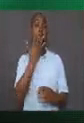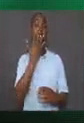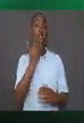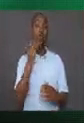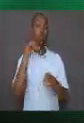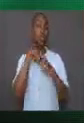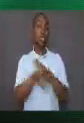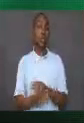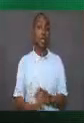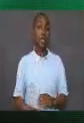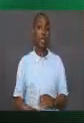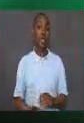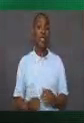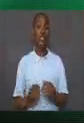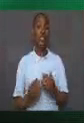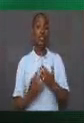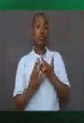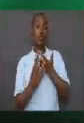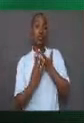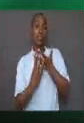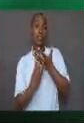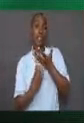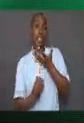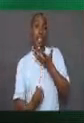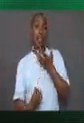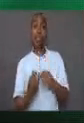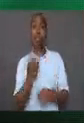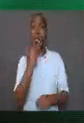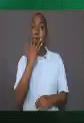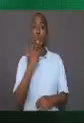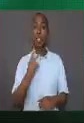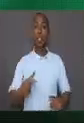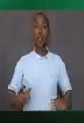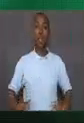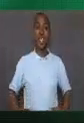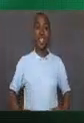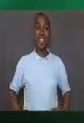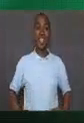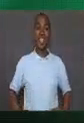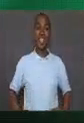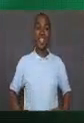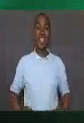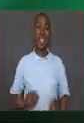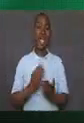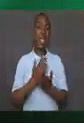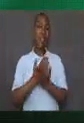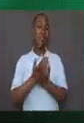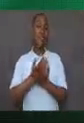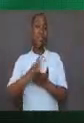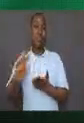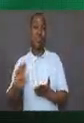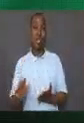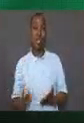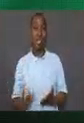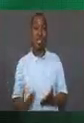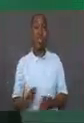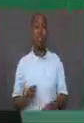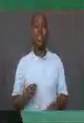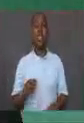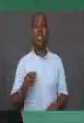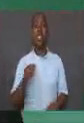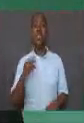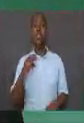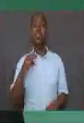is then filtered out of the blood by the kidneys and is excreted from the body in urine.